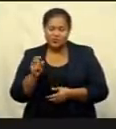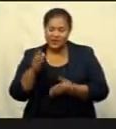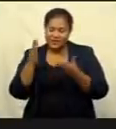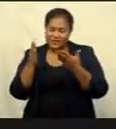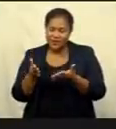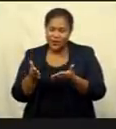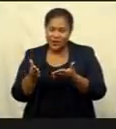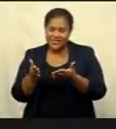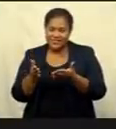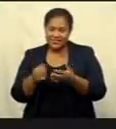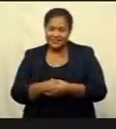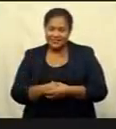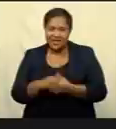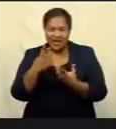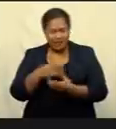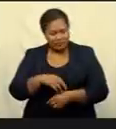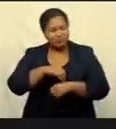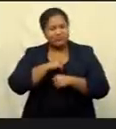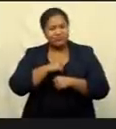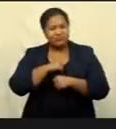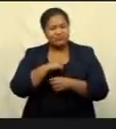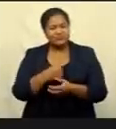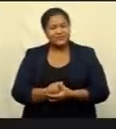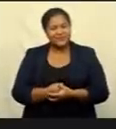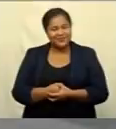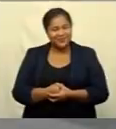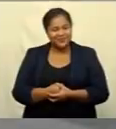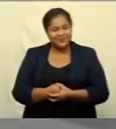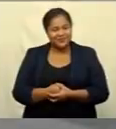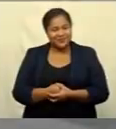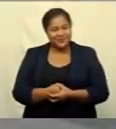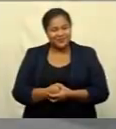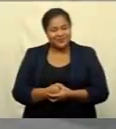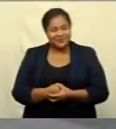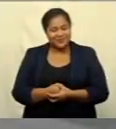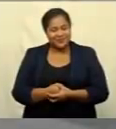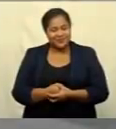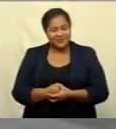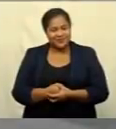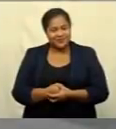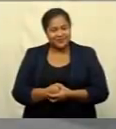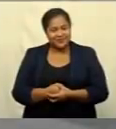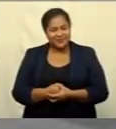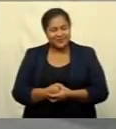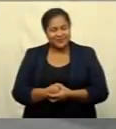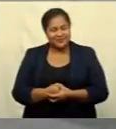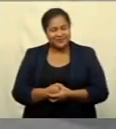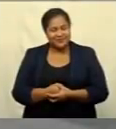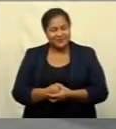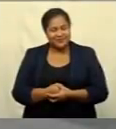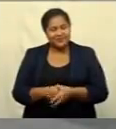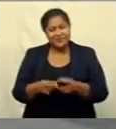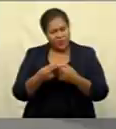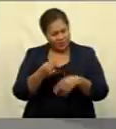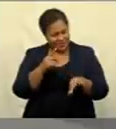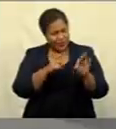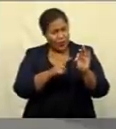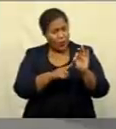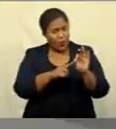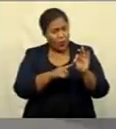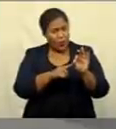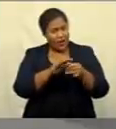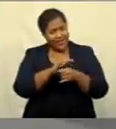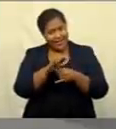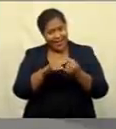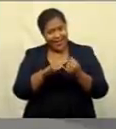focus, their determination, and their with the goal at the end